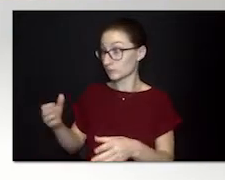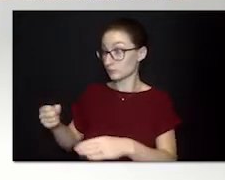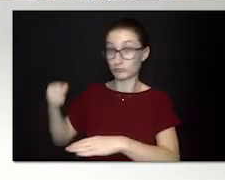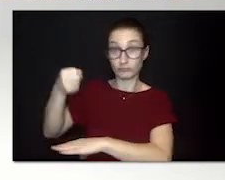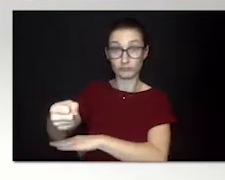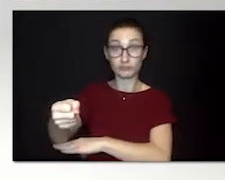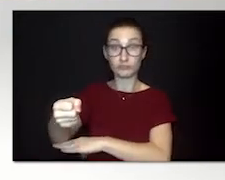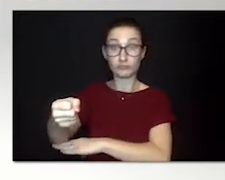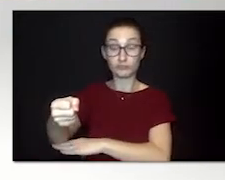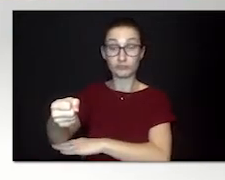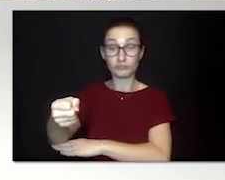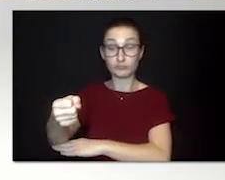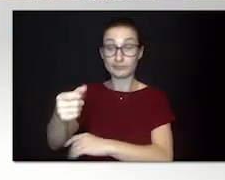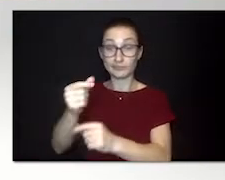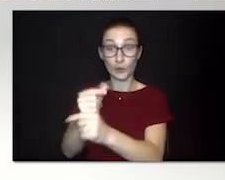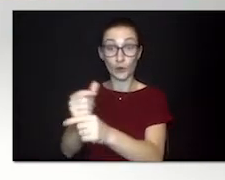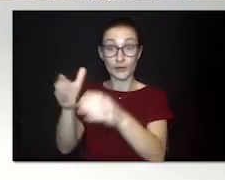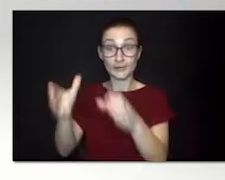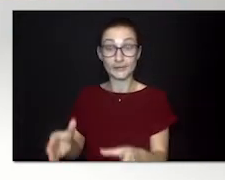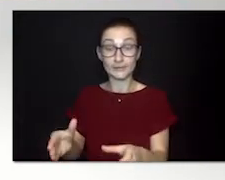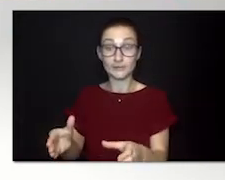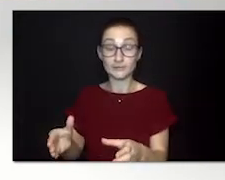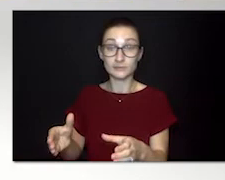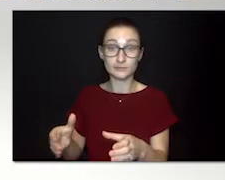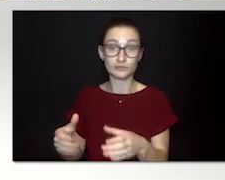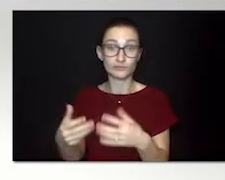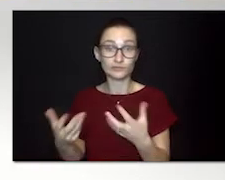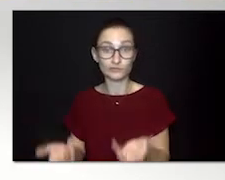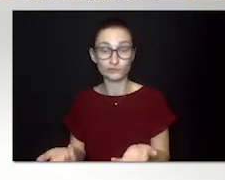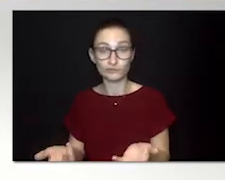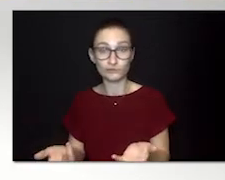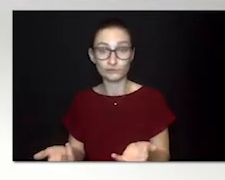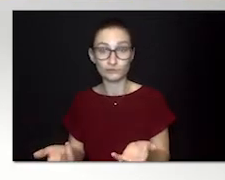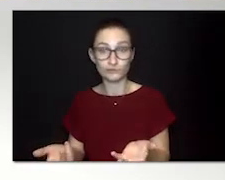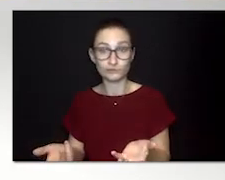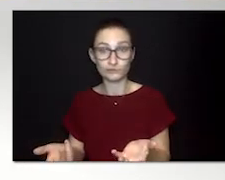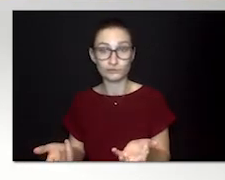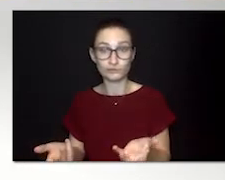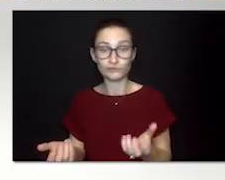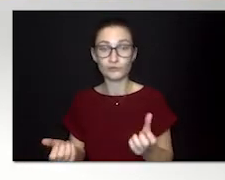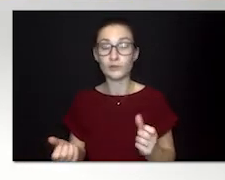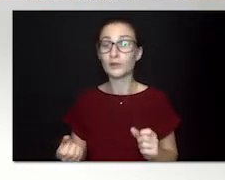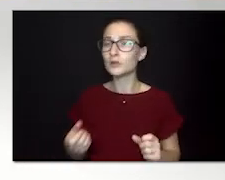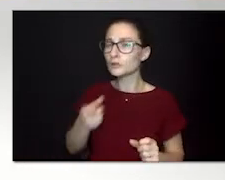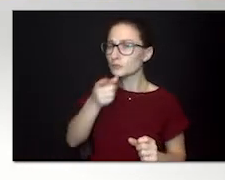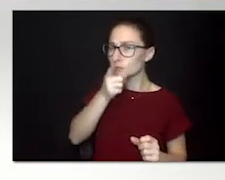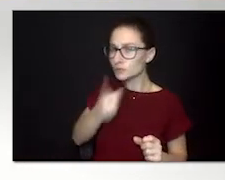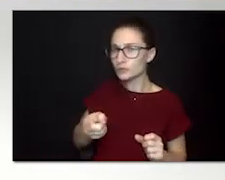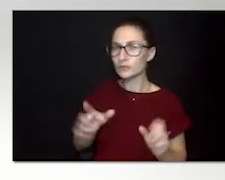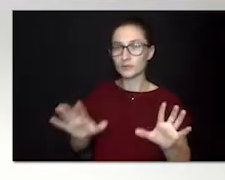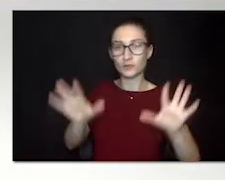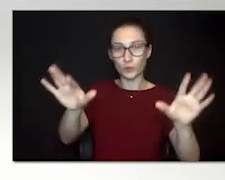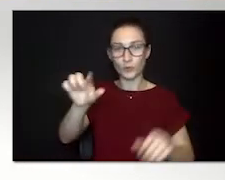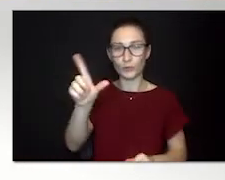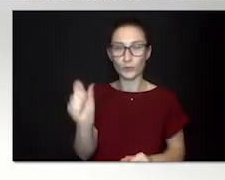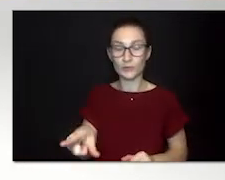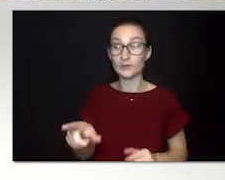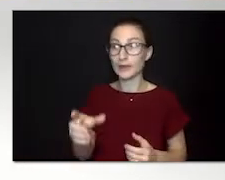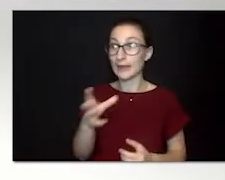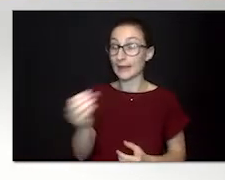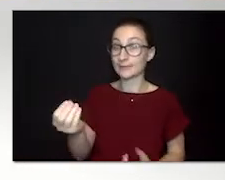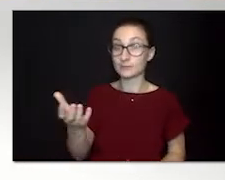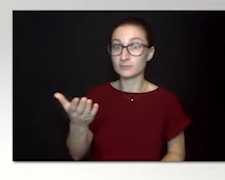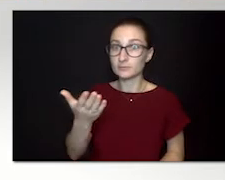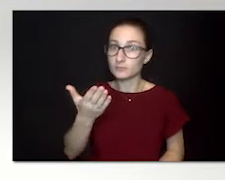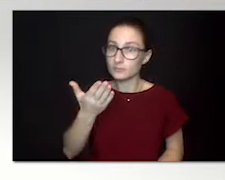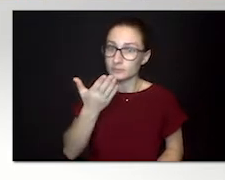know, documented not capacity, and then the court has to assign somebody. So I guess that's. Absolutely, that's a great